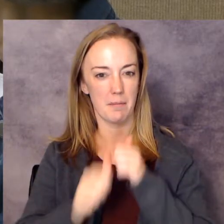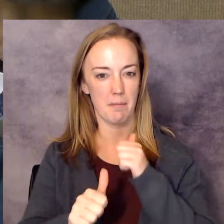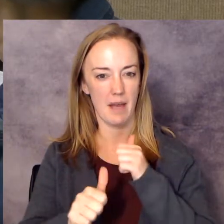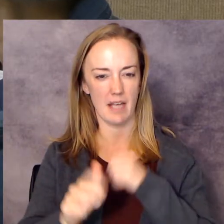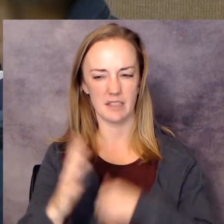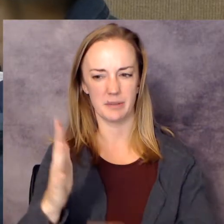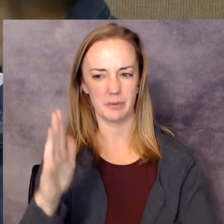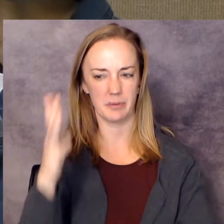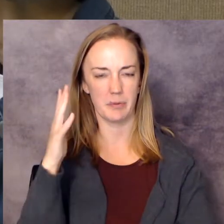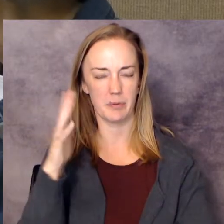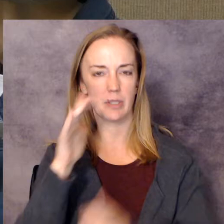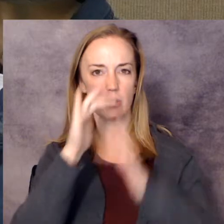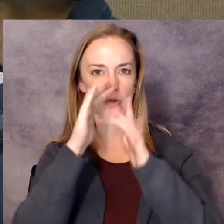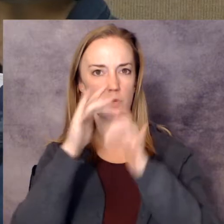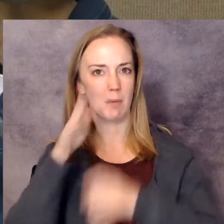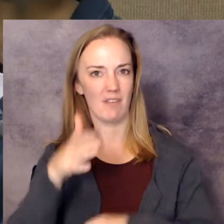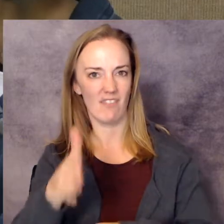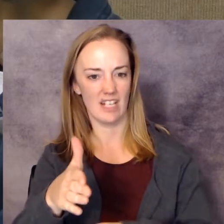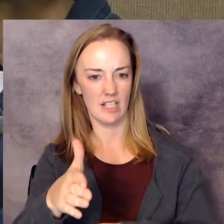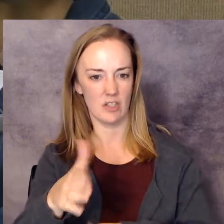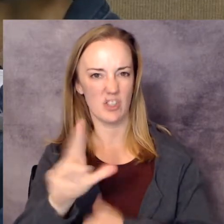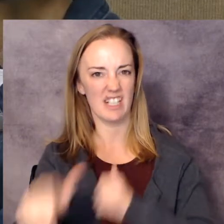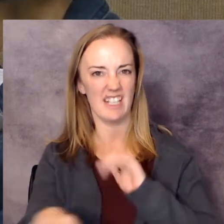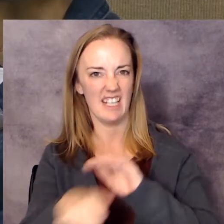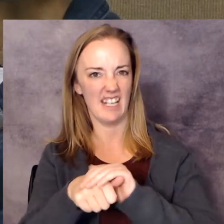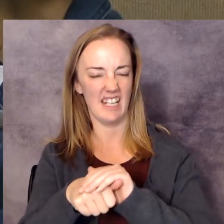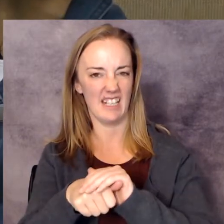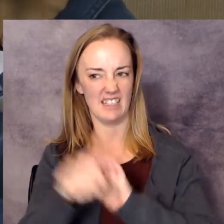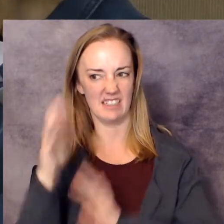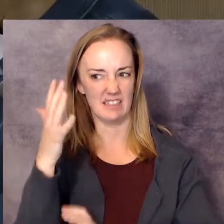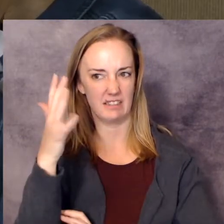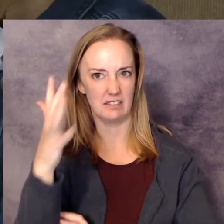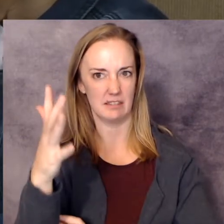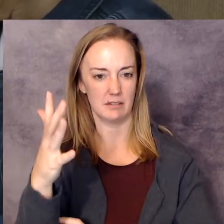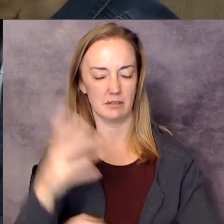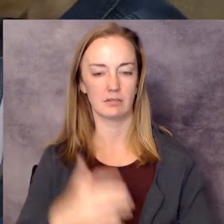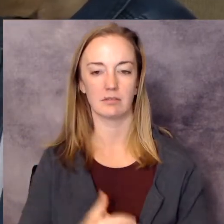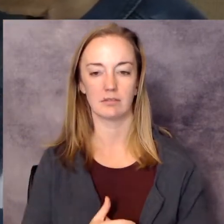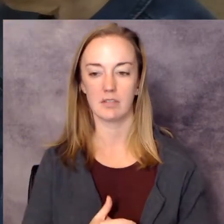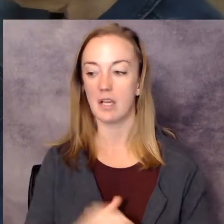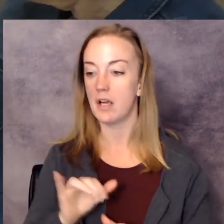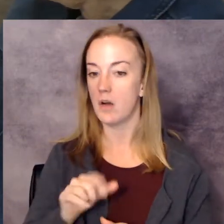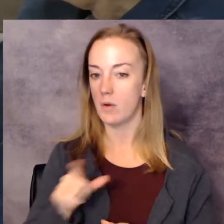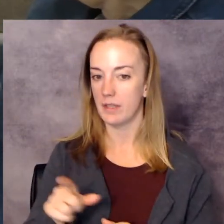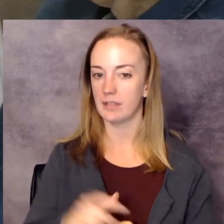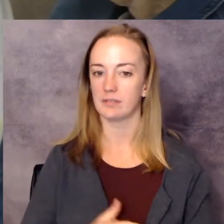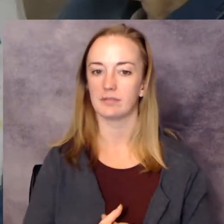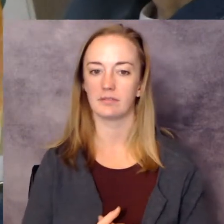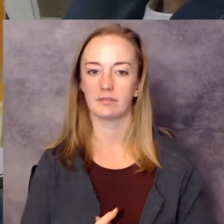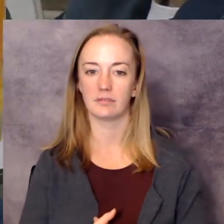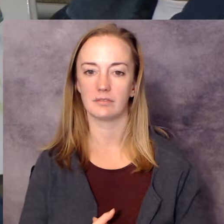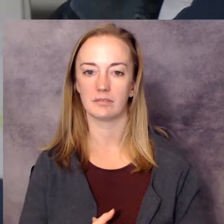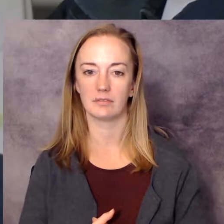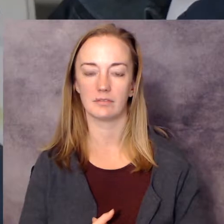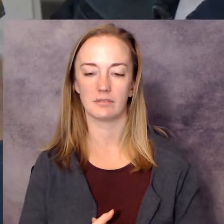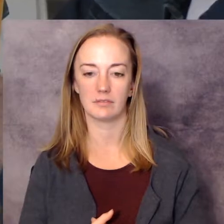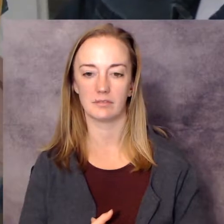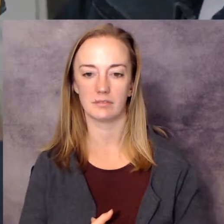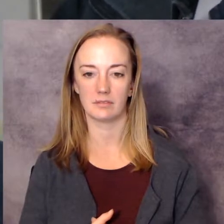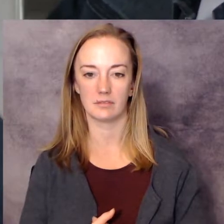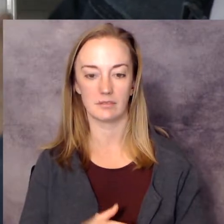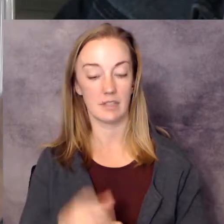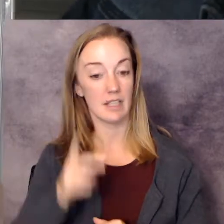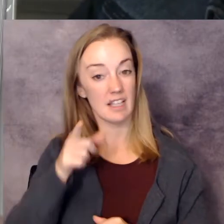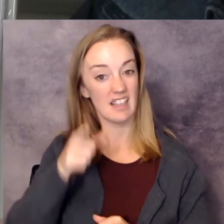fish hidden in the patch of reeds. All right, there they are hidden. And there are